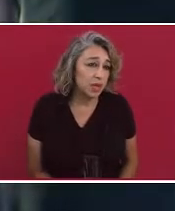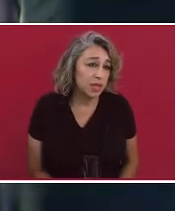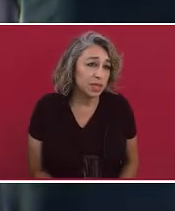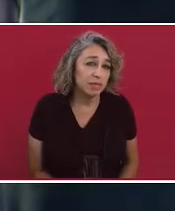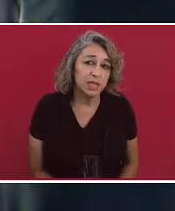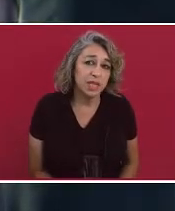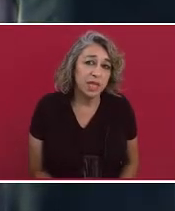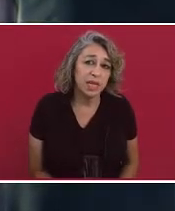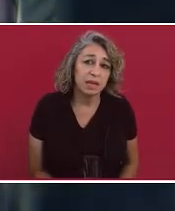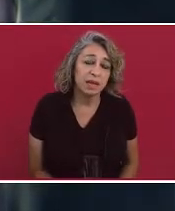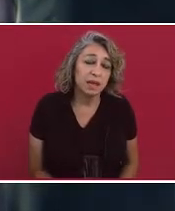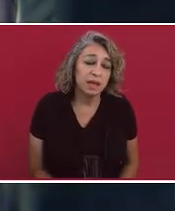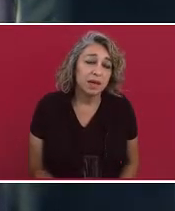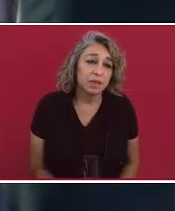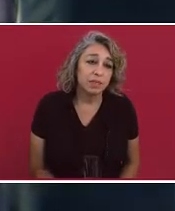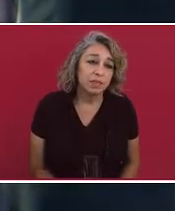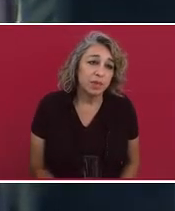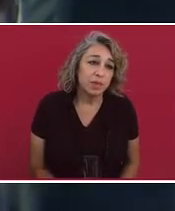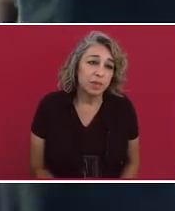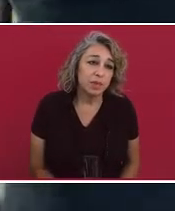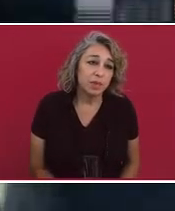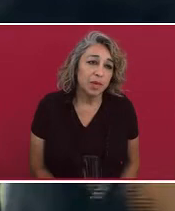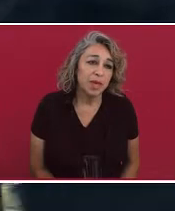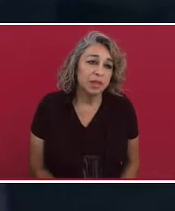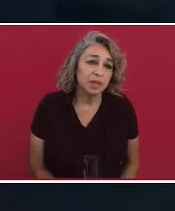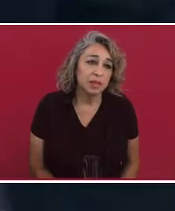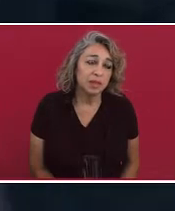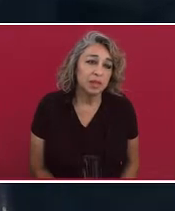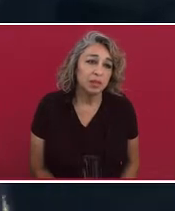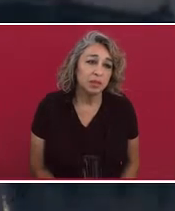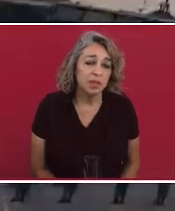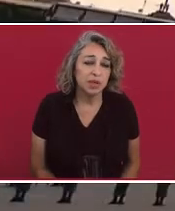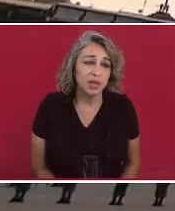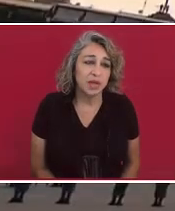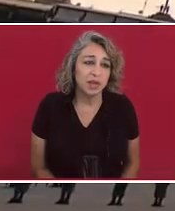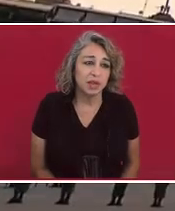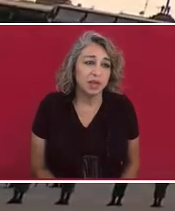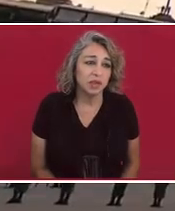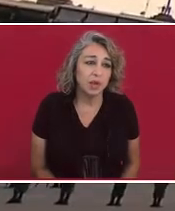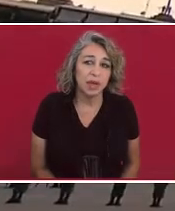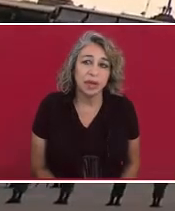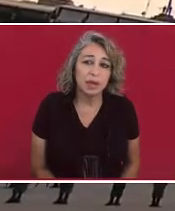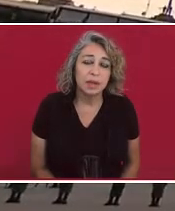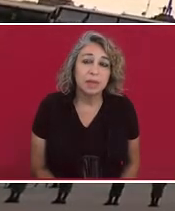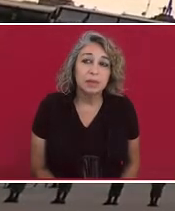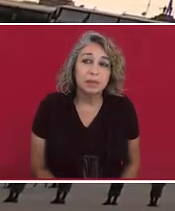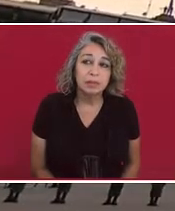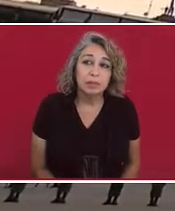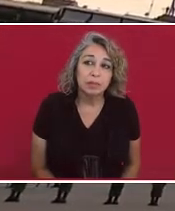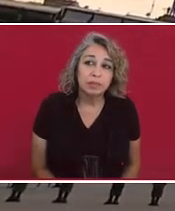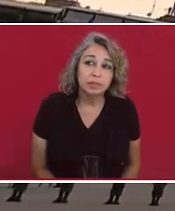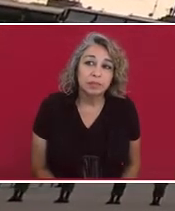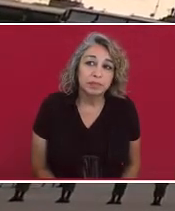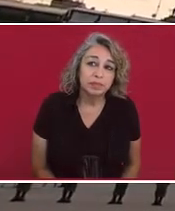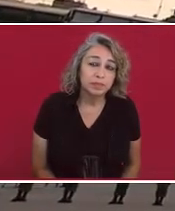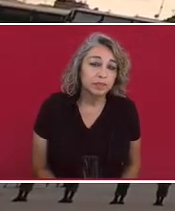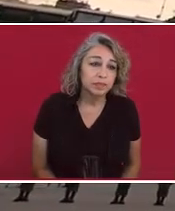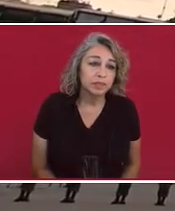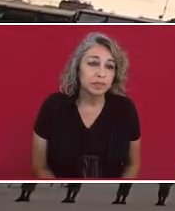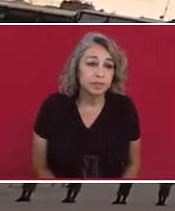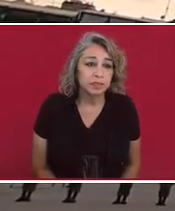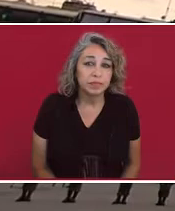in 2017 that were killed or, you know, died in the earthquake. A